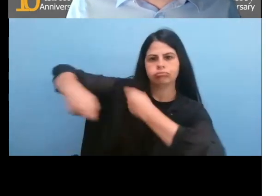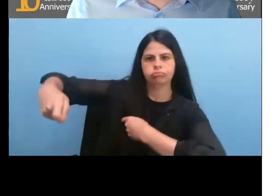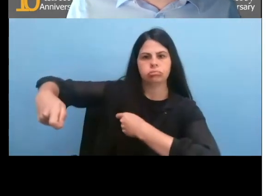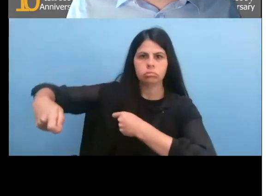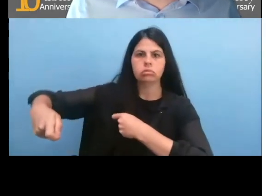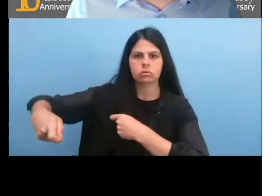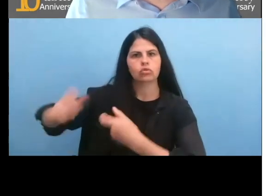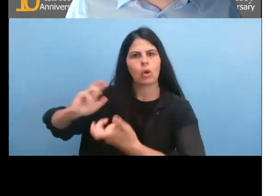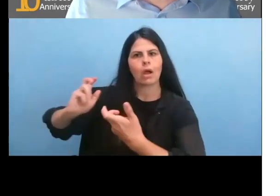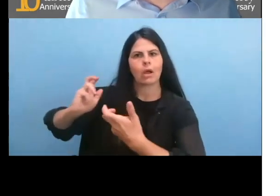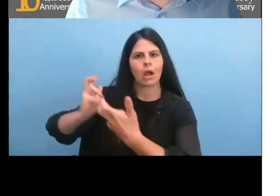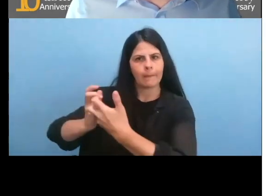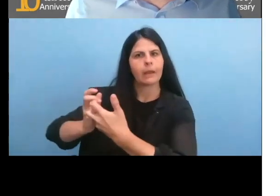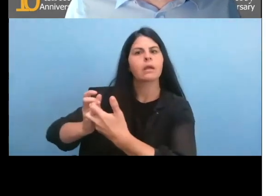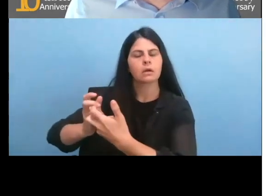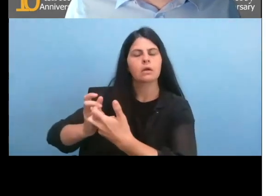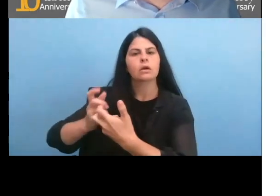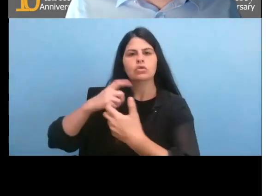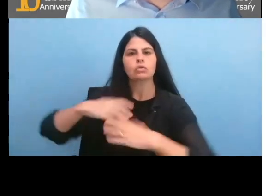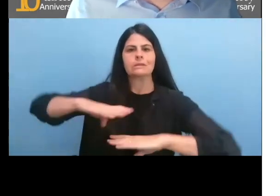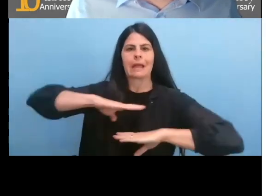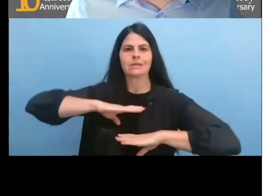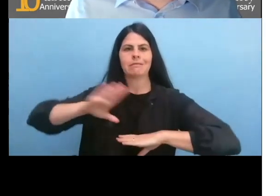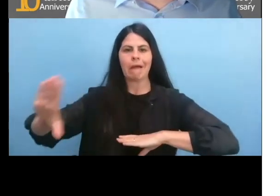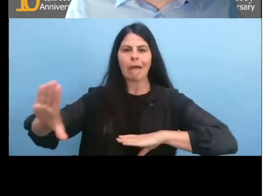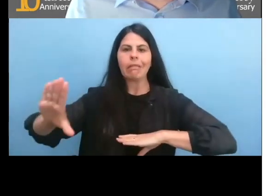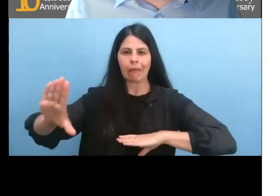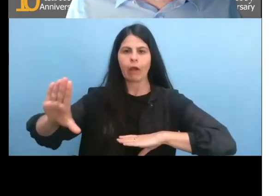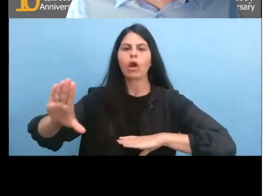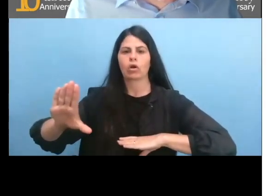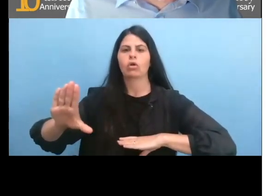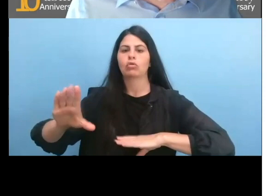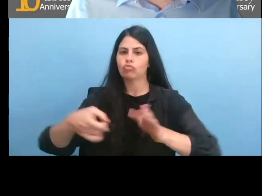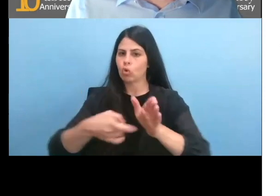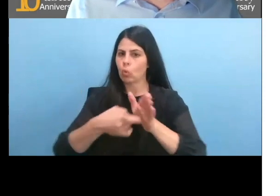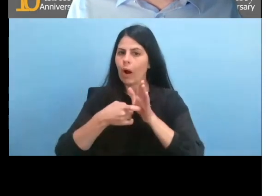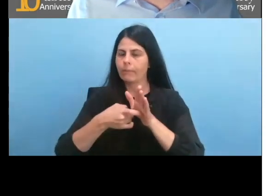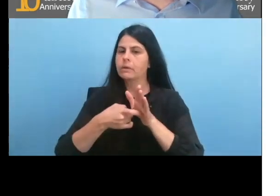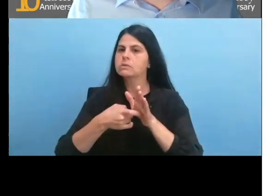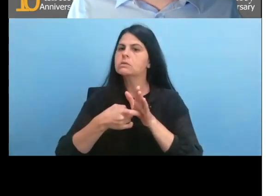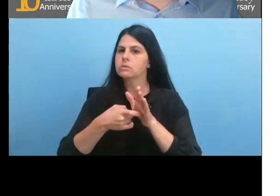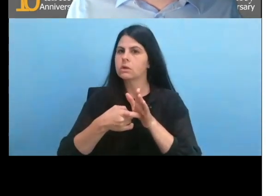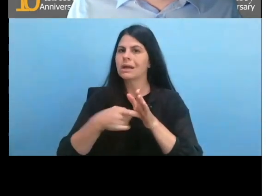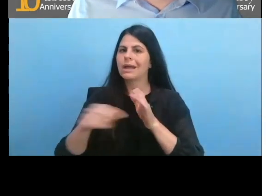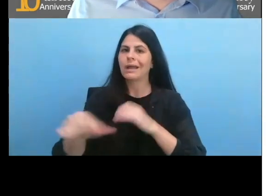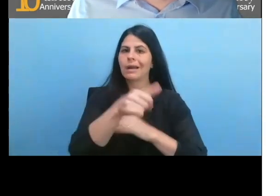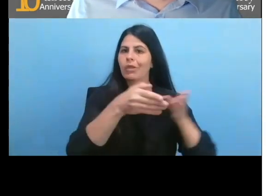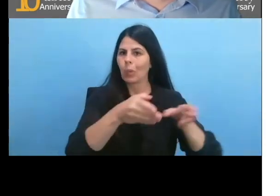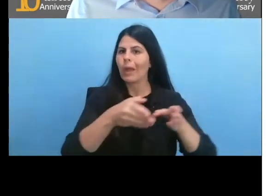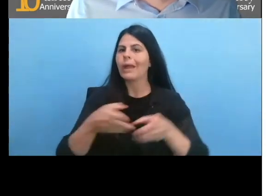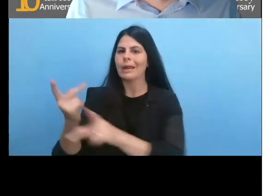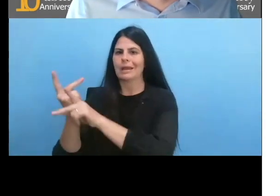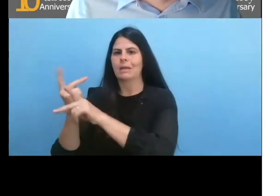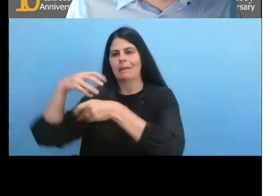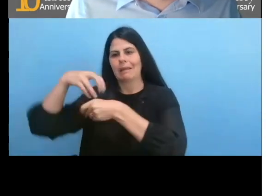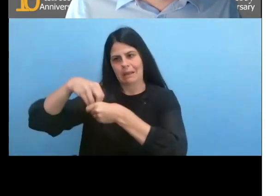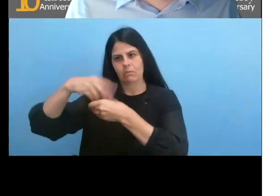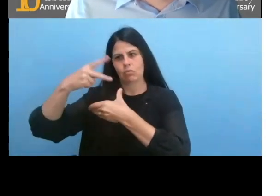their residency requirements in a different way and keep that resident in the program.